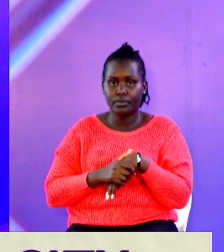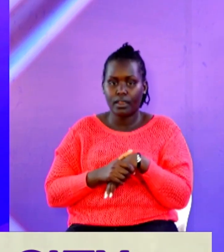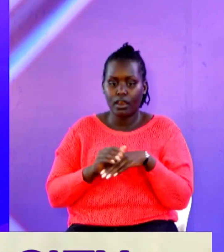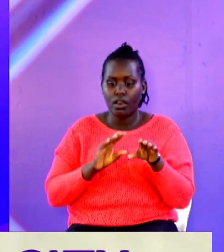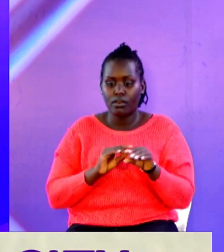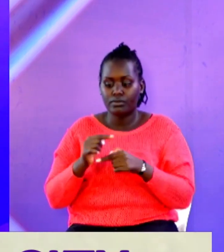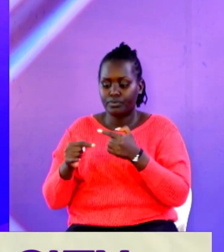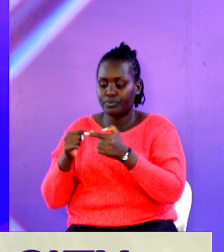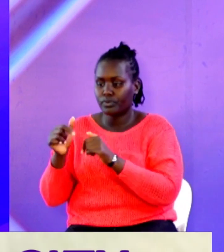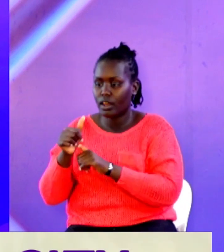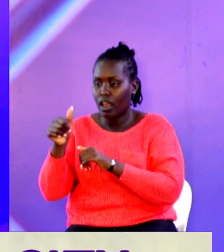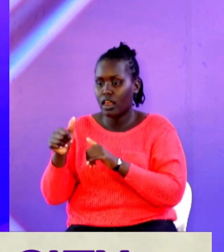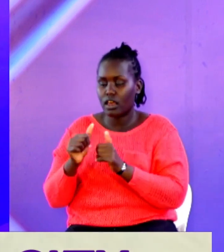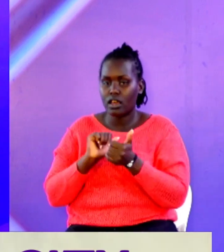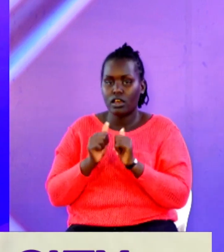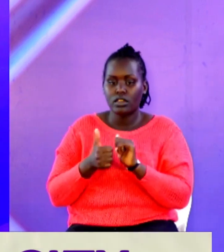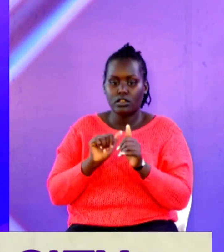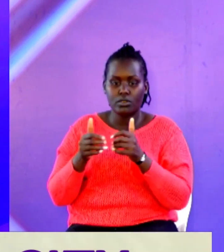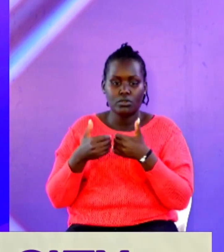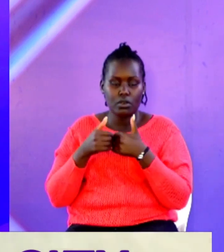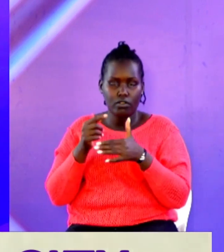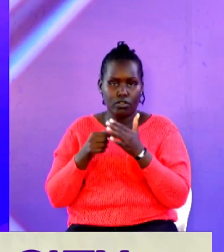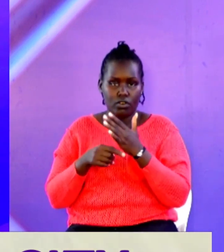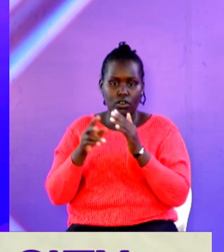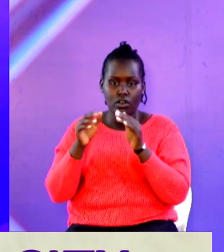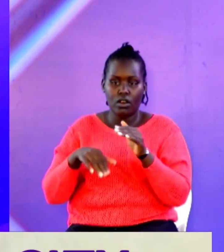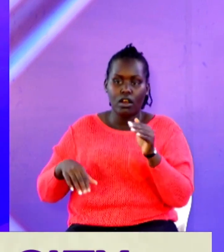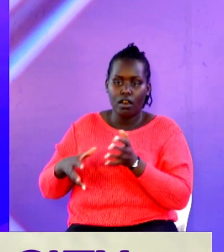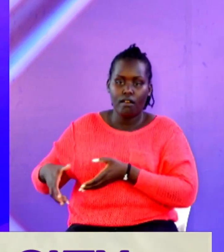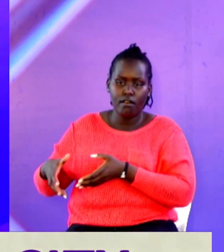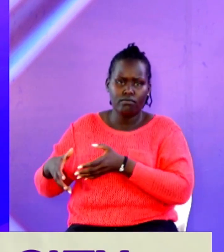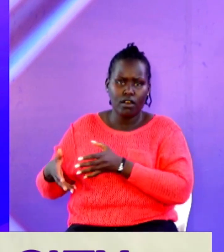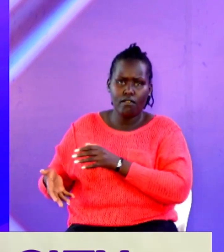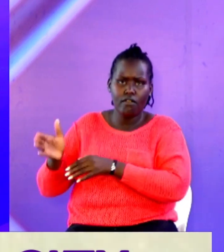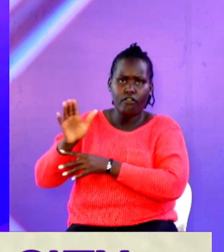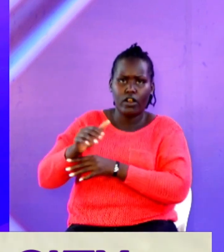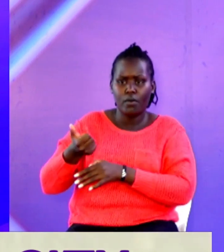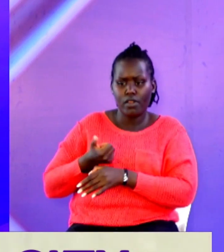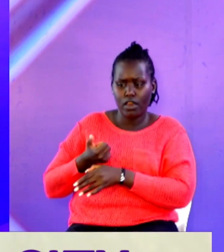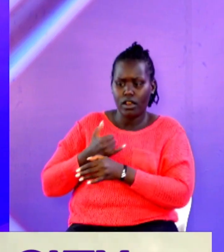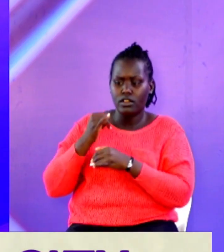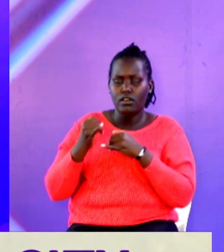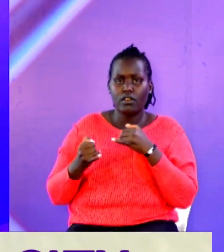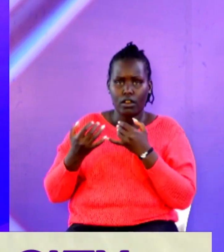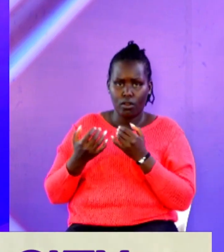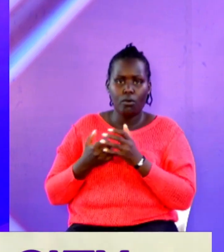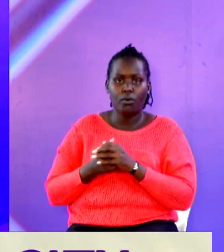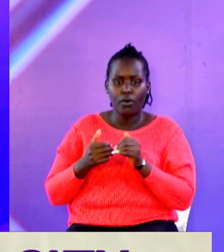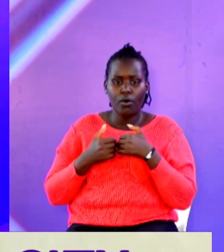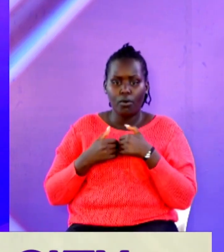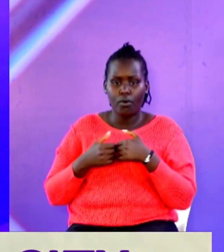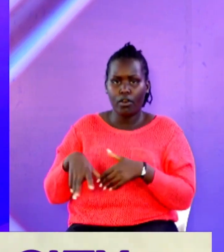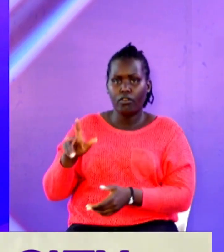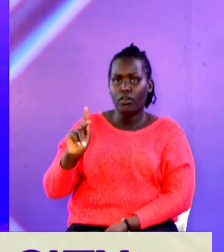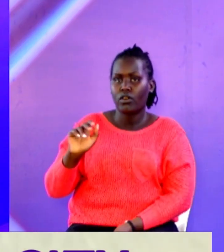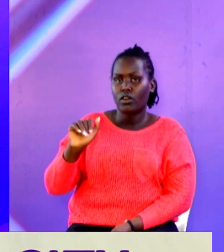Moving on to other sports, we have the volleyball, and this is the girls' final result. We have